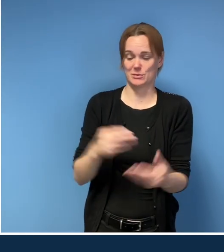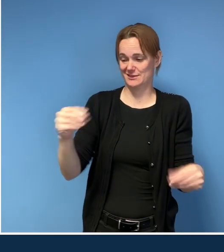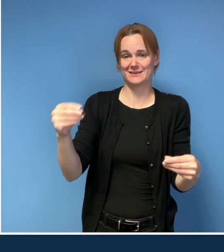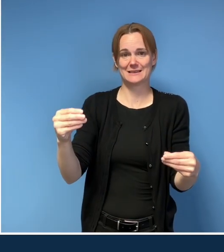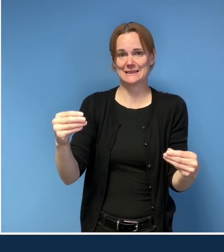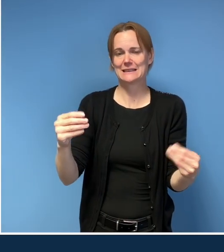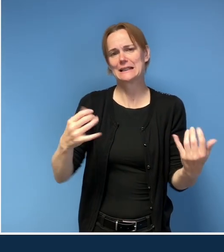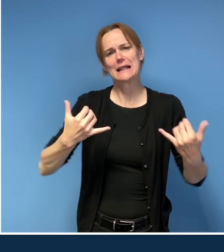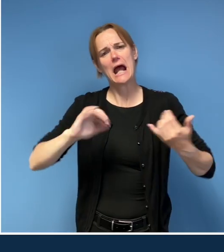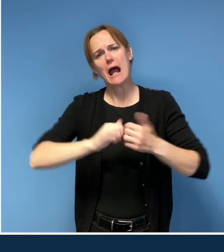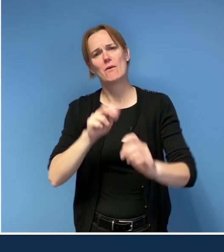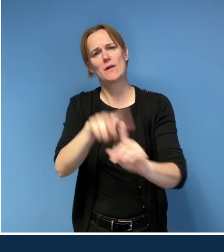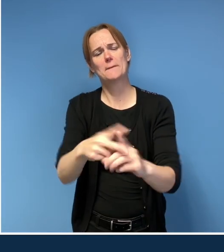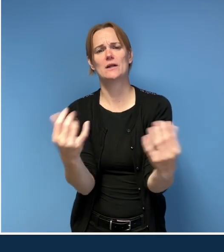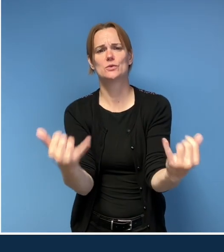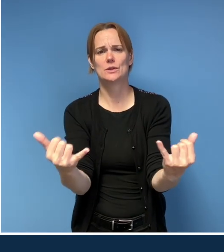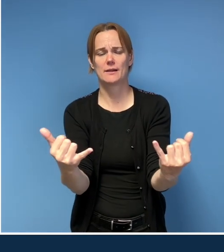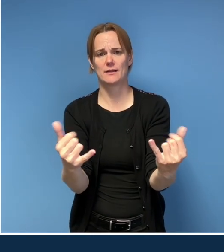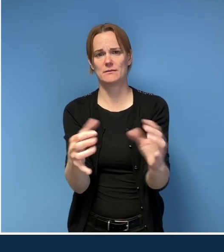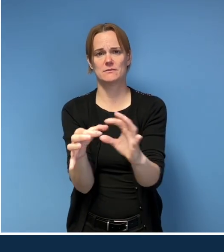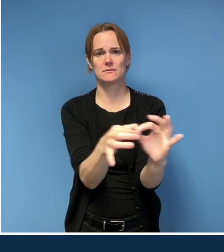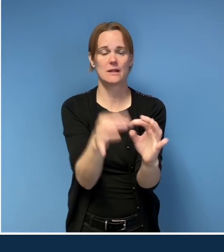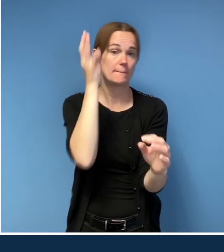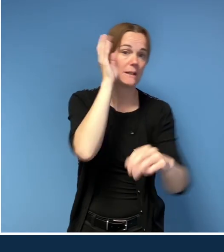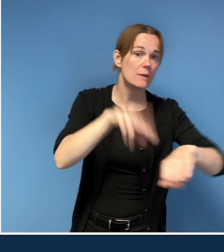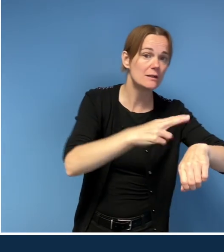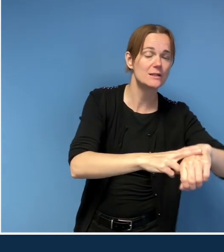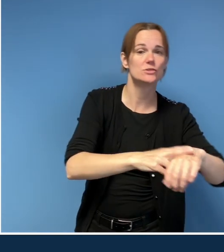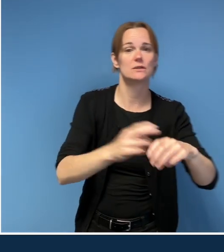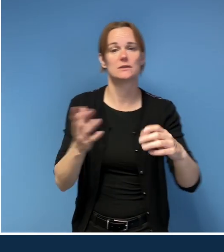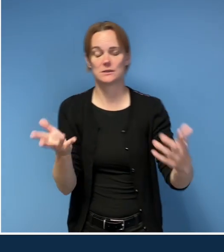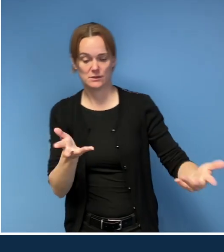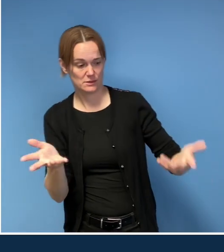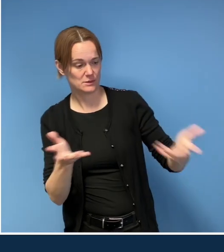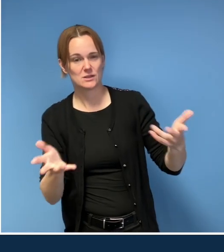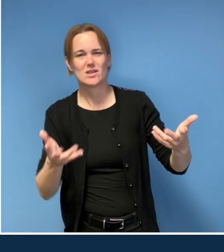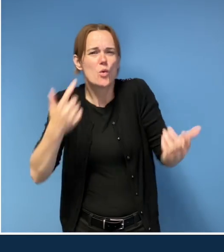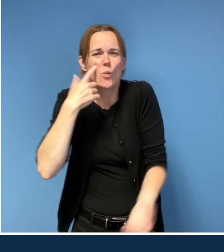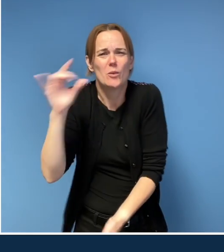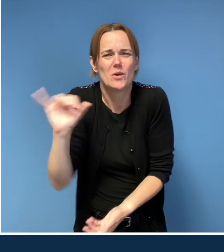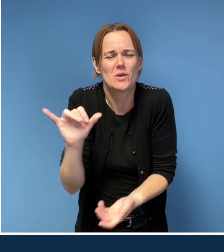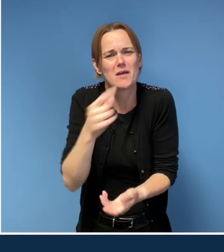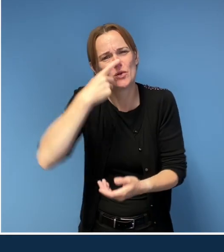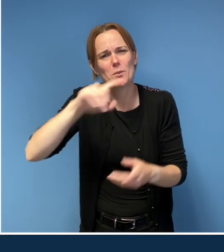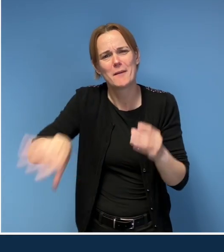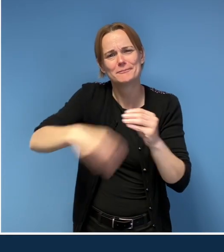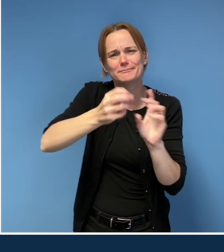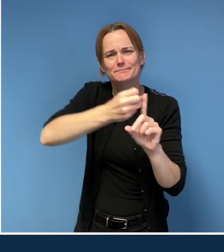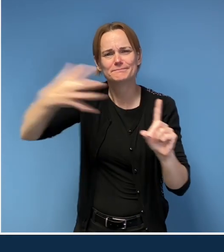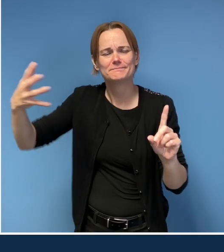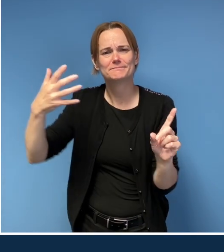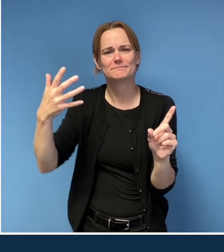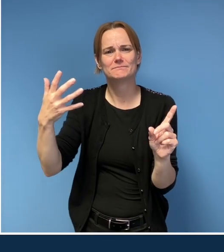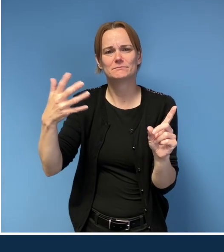living relationship with the Mi'kmaq Nation. And so just wondering if there's anything else you'd like to add about how that shows up for